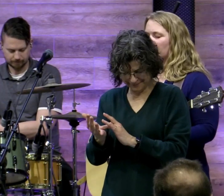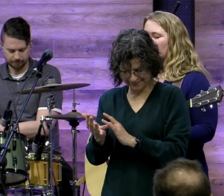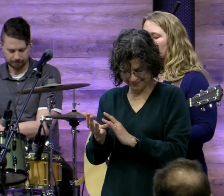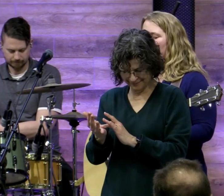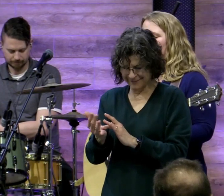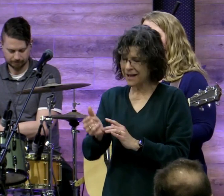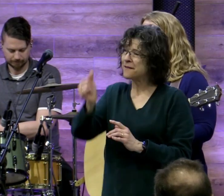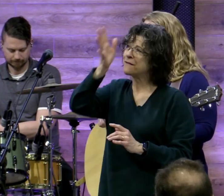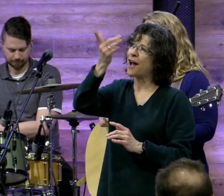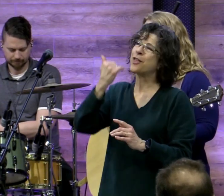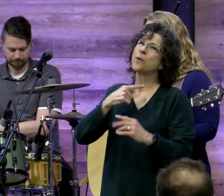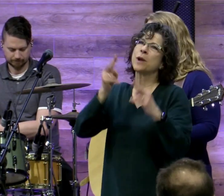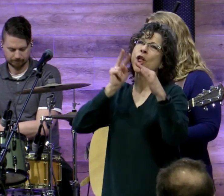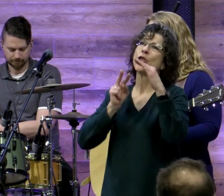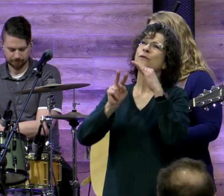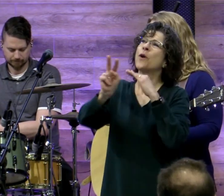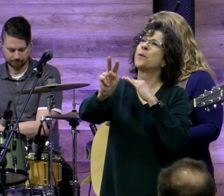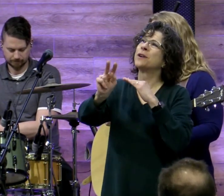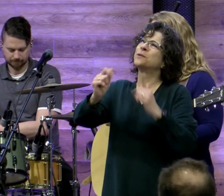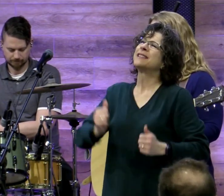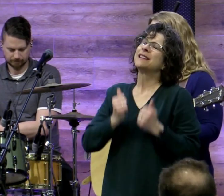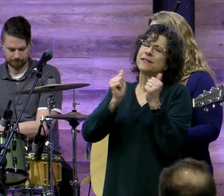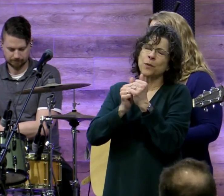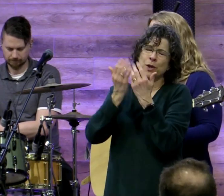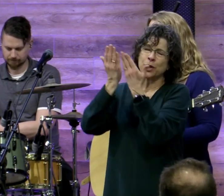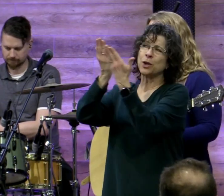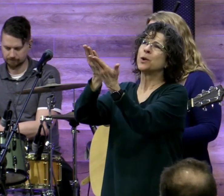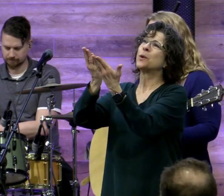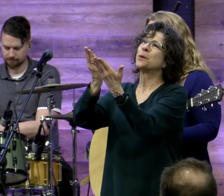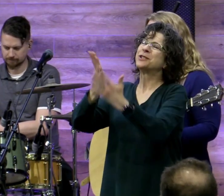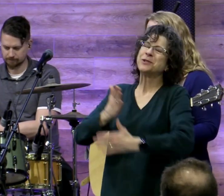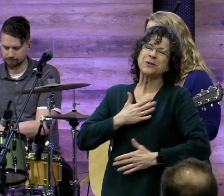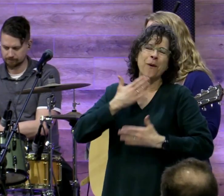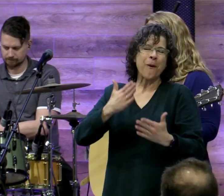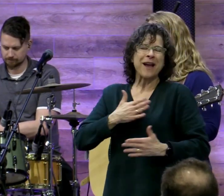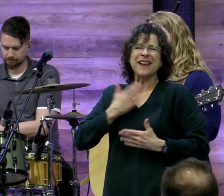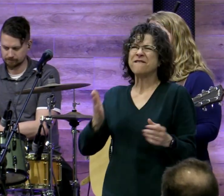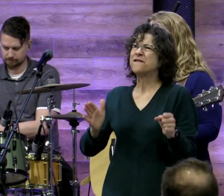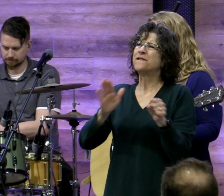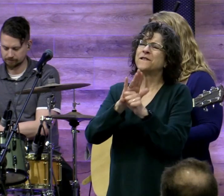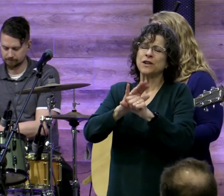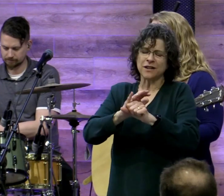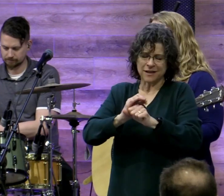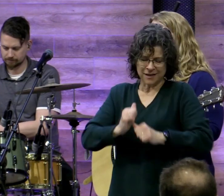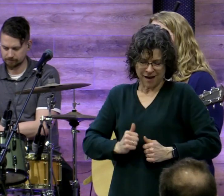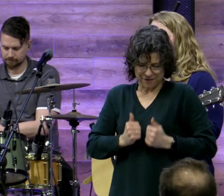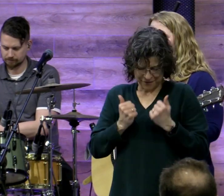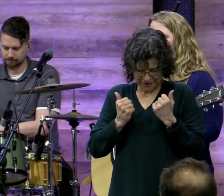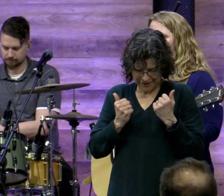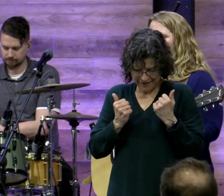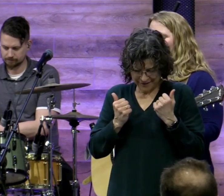Father, we look forward to living in your presence in joy, in fullness of joy.